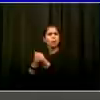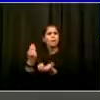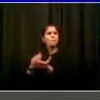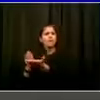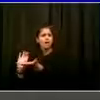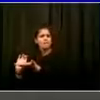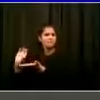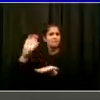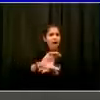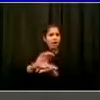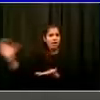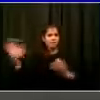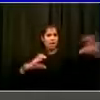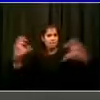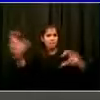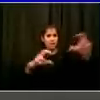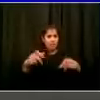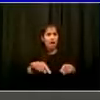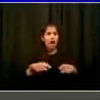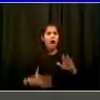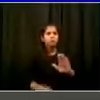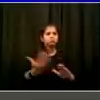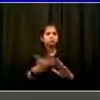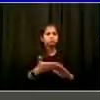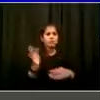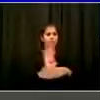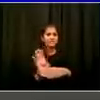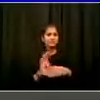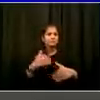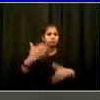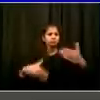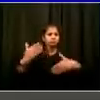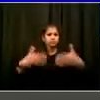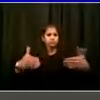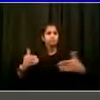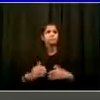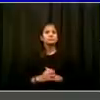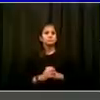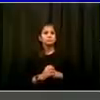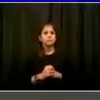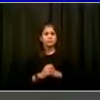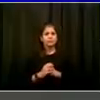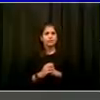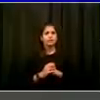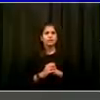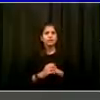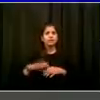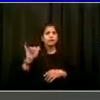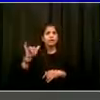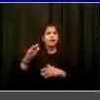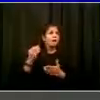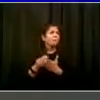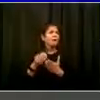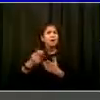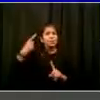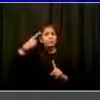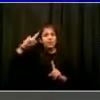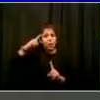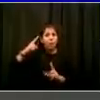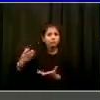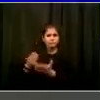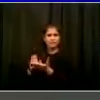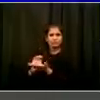now. So dollars spent with MWBEs will enable people to get back on their feet. This is part